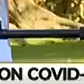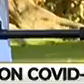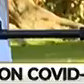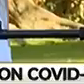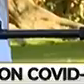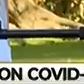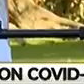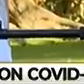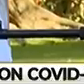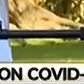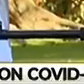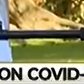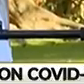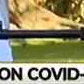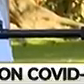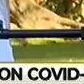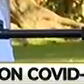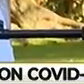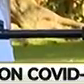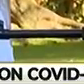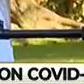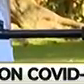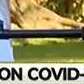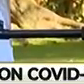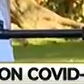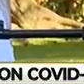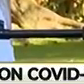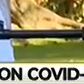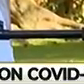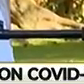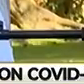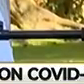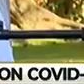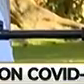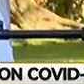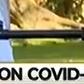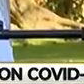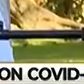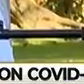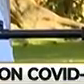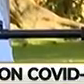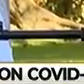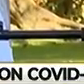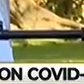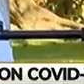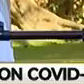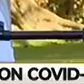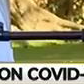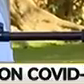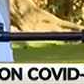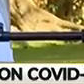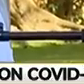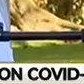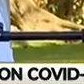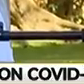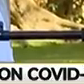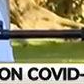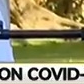Some had come on the Emirates plane, and others had come on the Ethiopian.